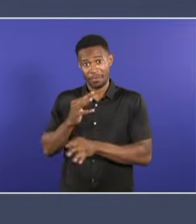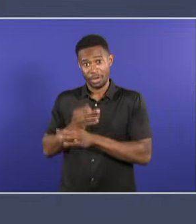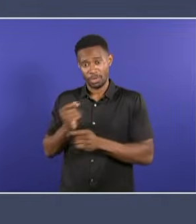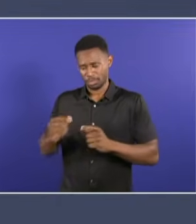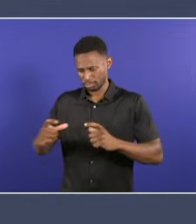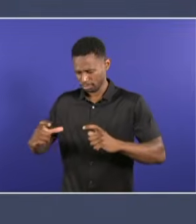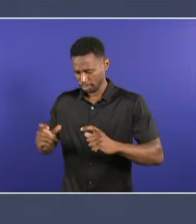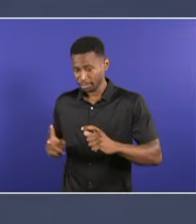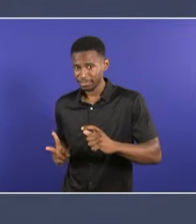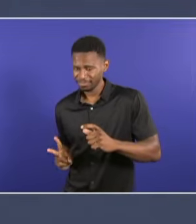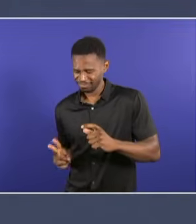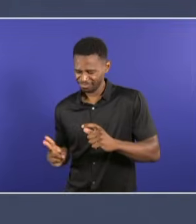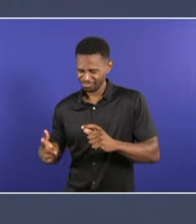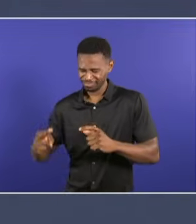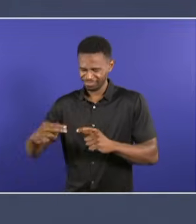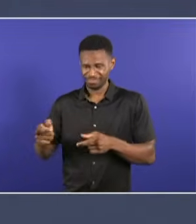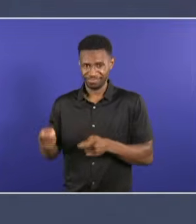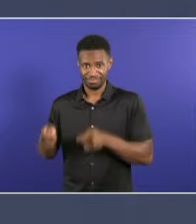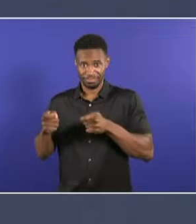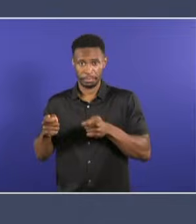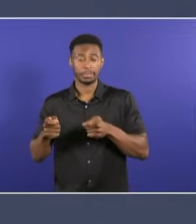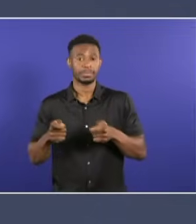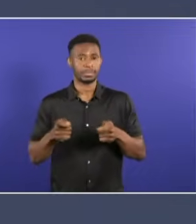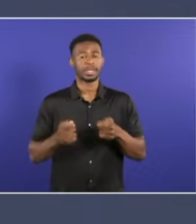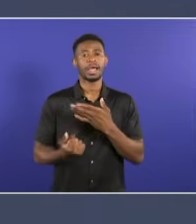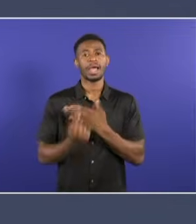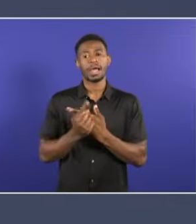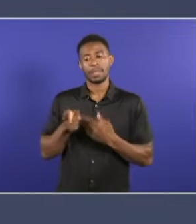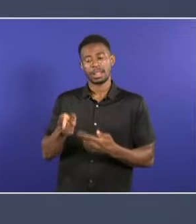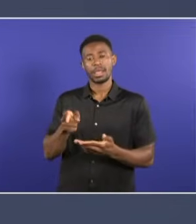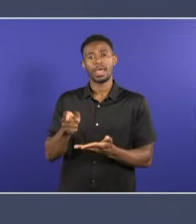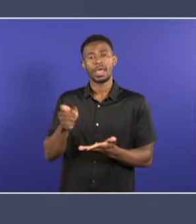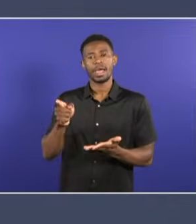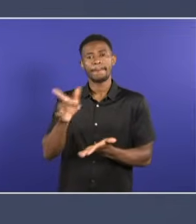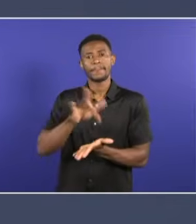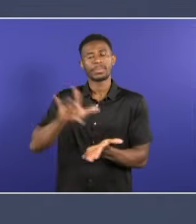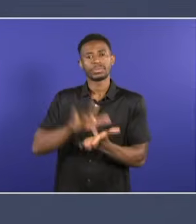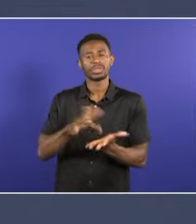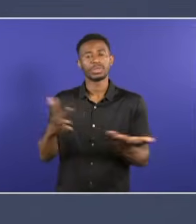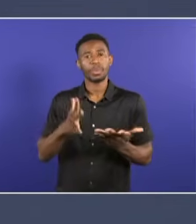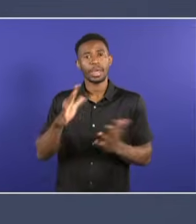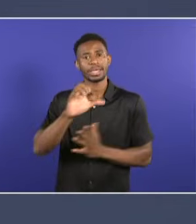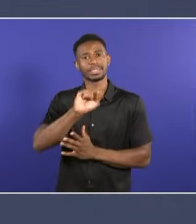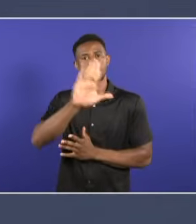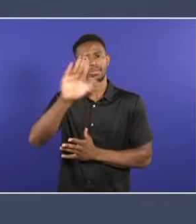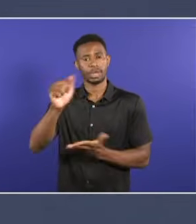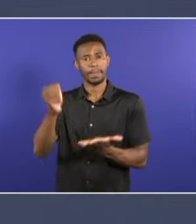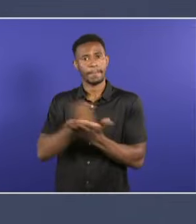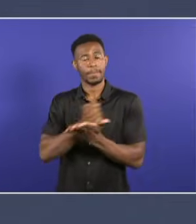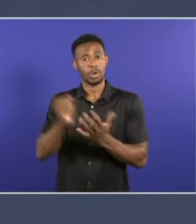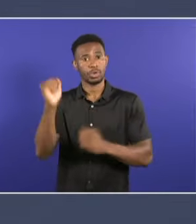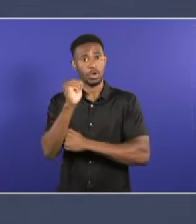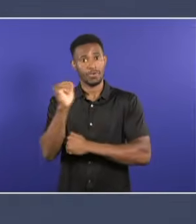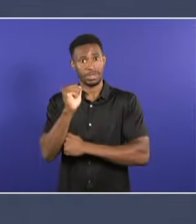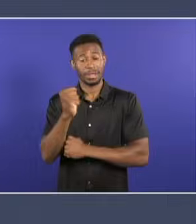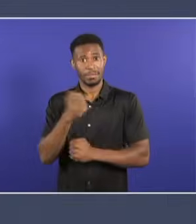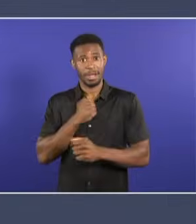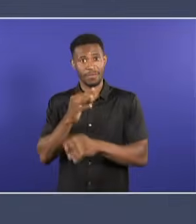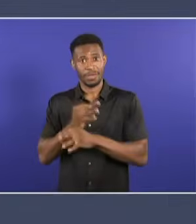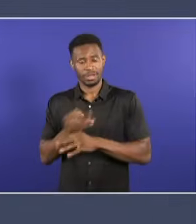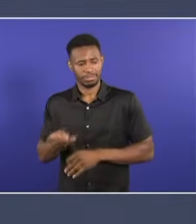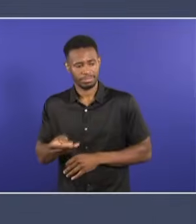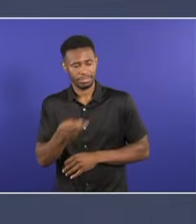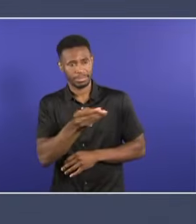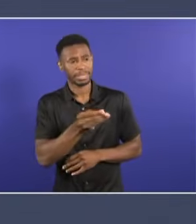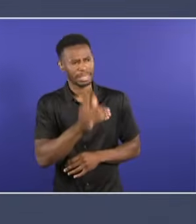note. And it was a vacancy at the South African Post Office. And he said, "Son,